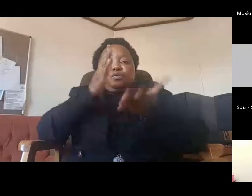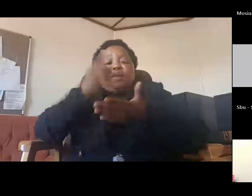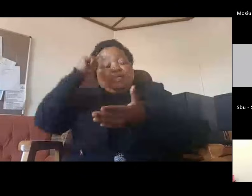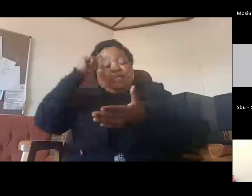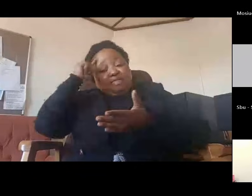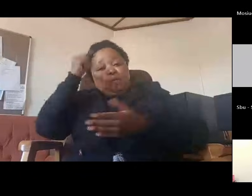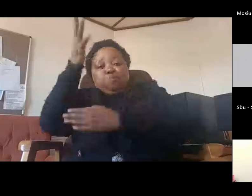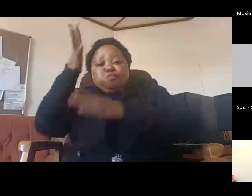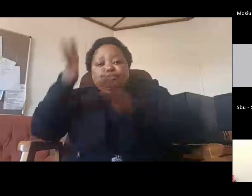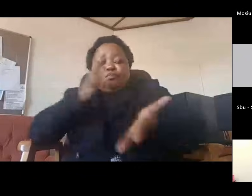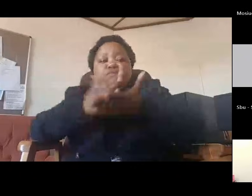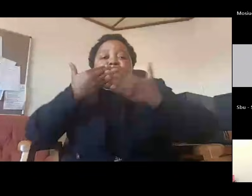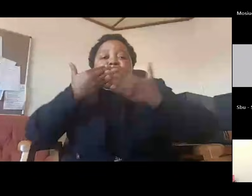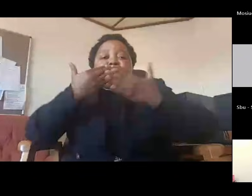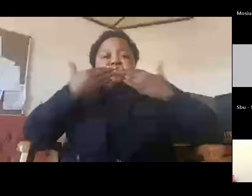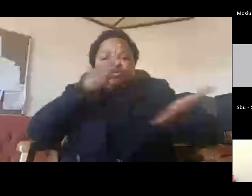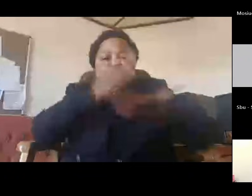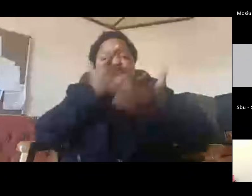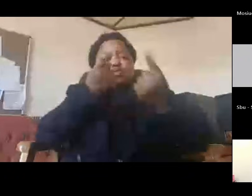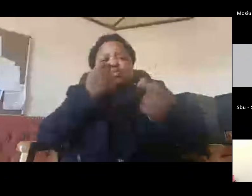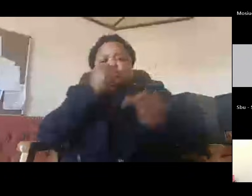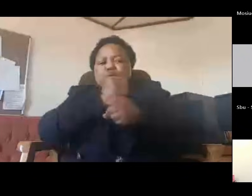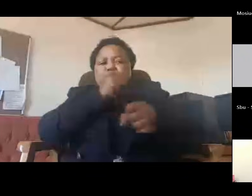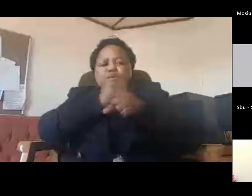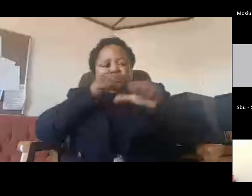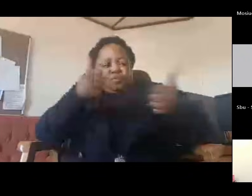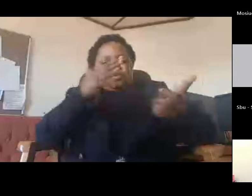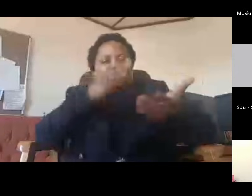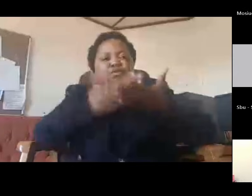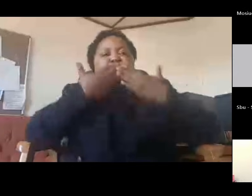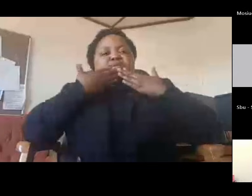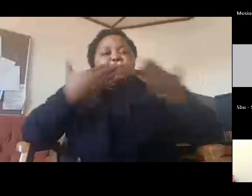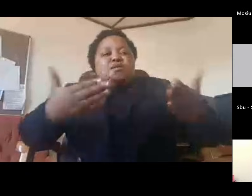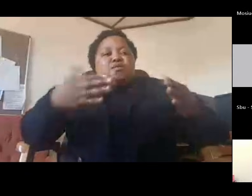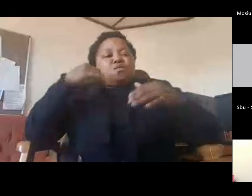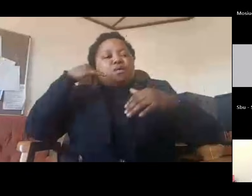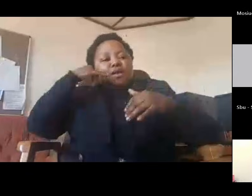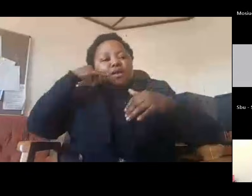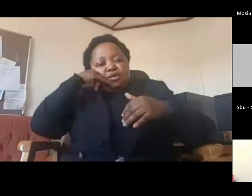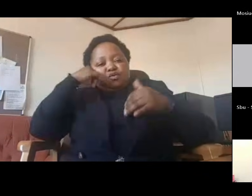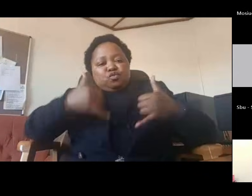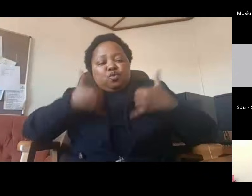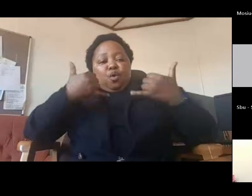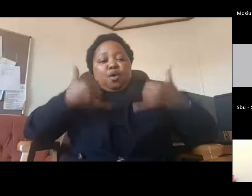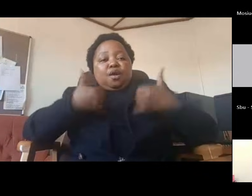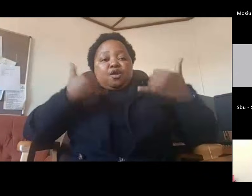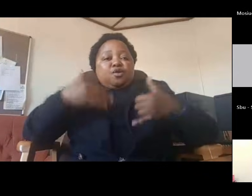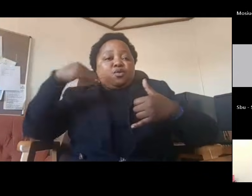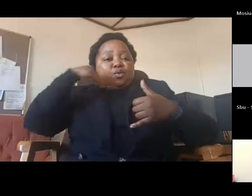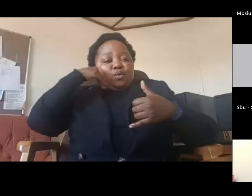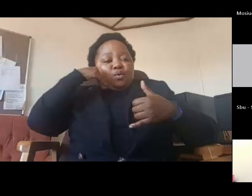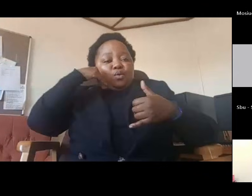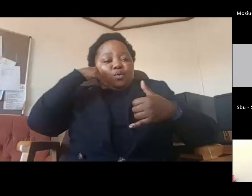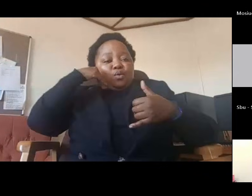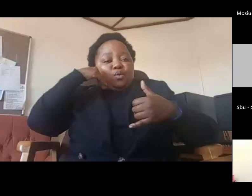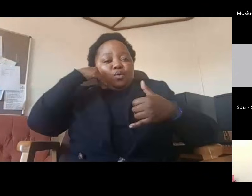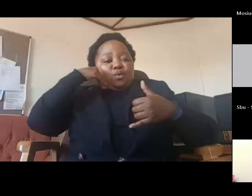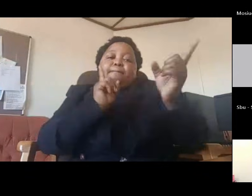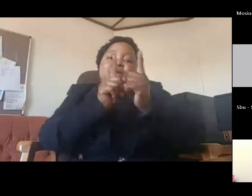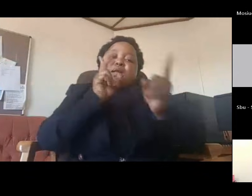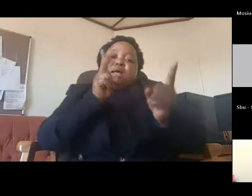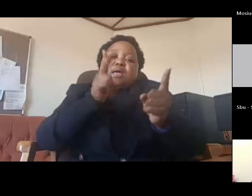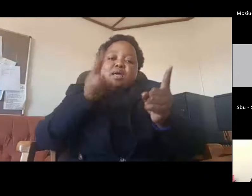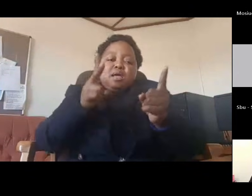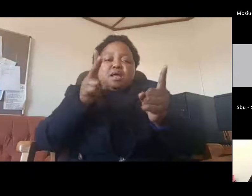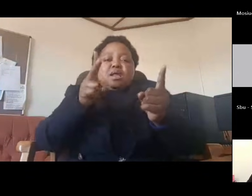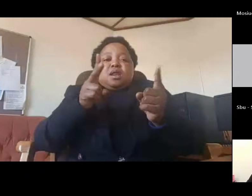our facilitators. Have a wonderful rest of the day, and let's meet again for other conversations on this